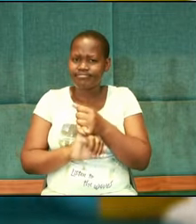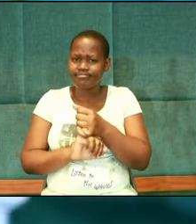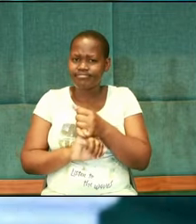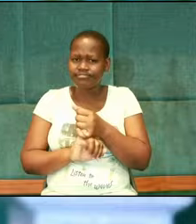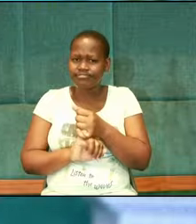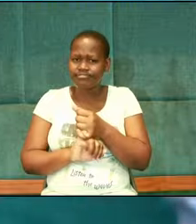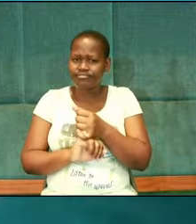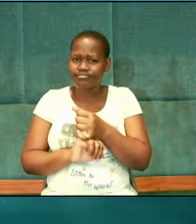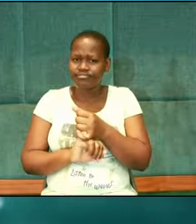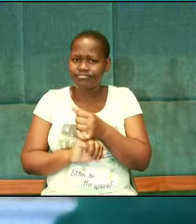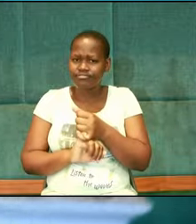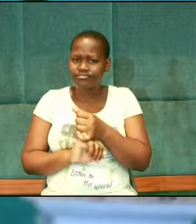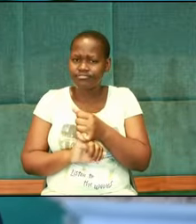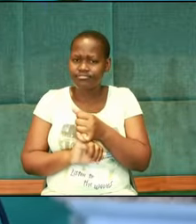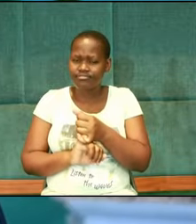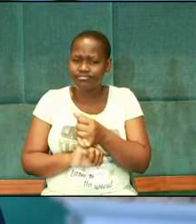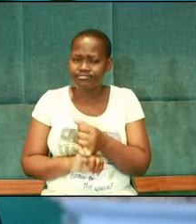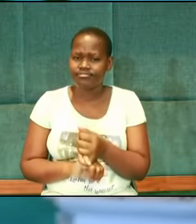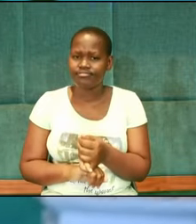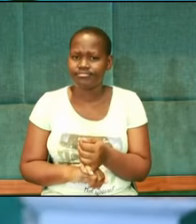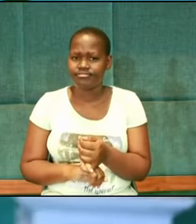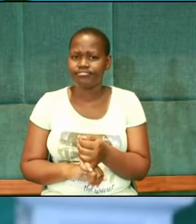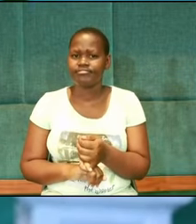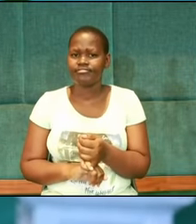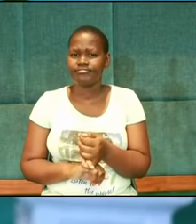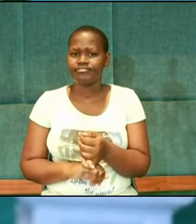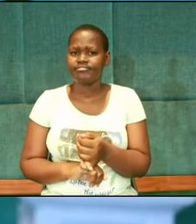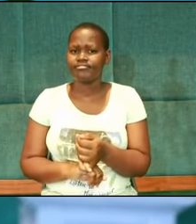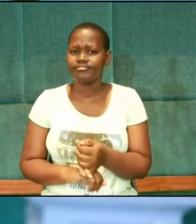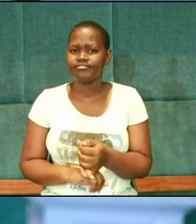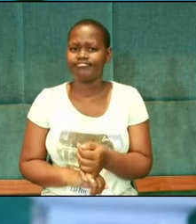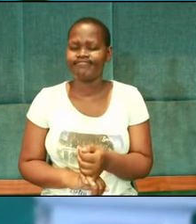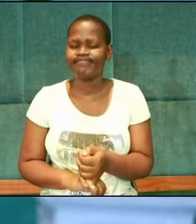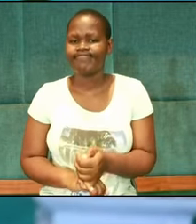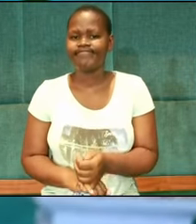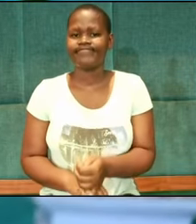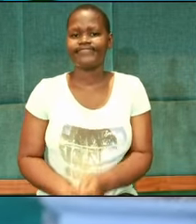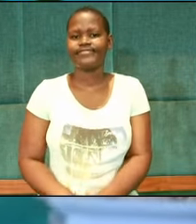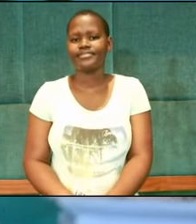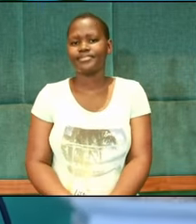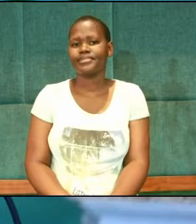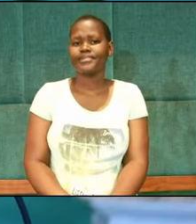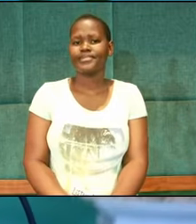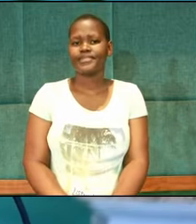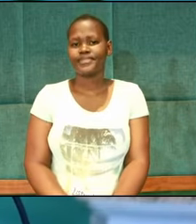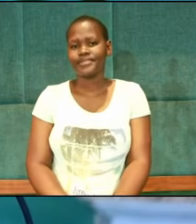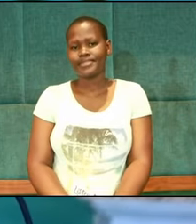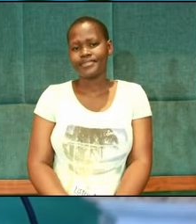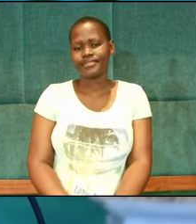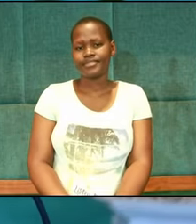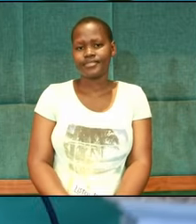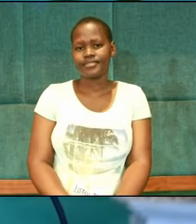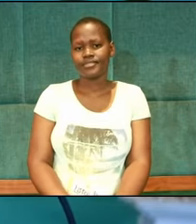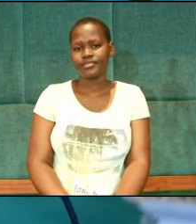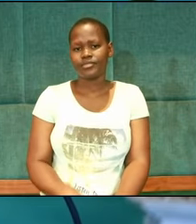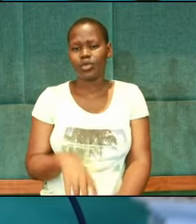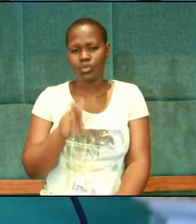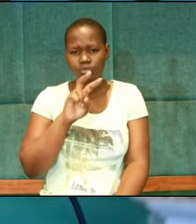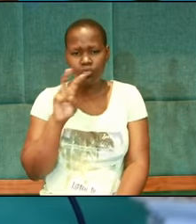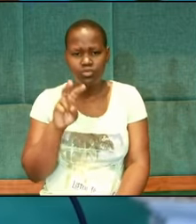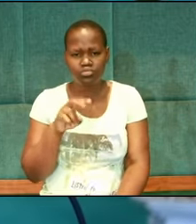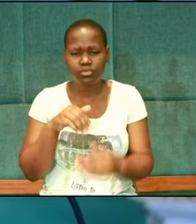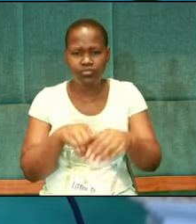I think I can take 5 minutes. Pastor Peter, please pardon me for 5 minutes. Look at the following text and